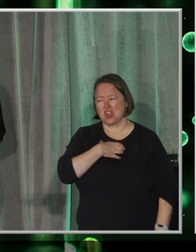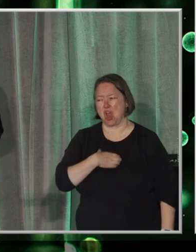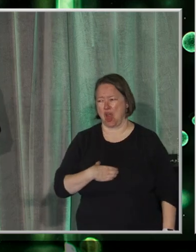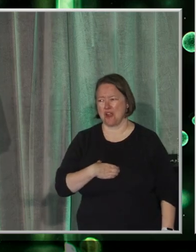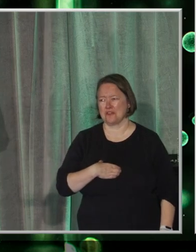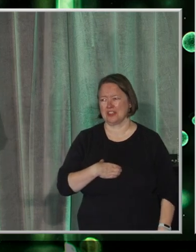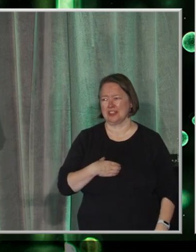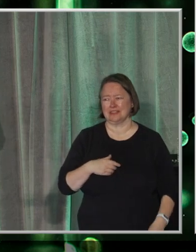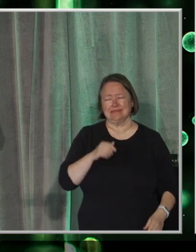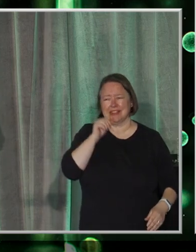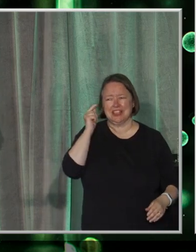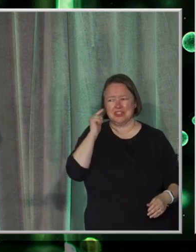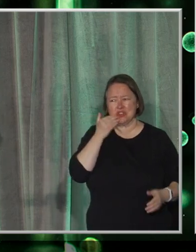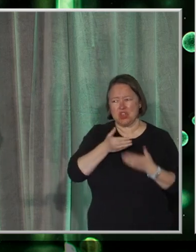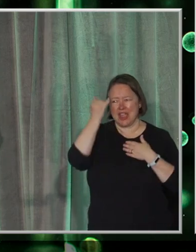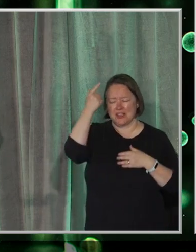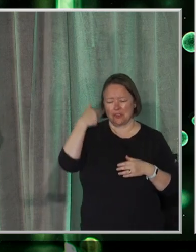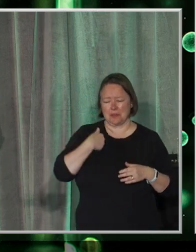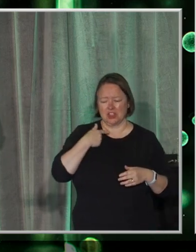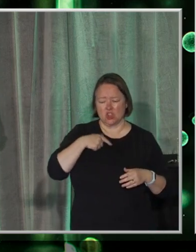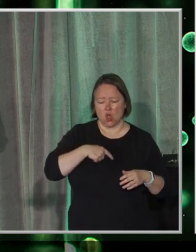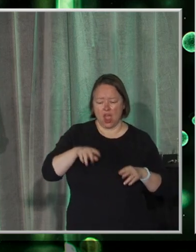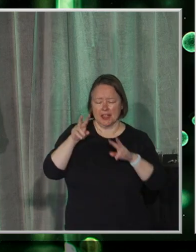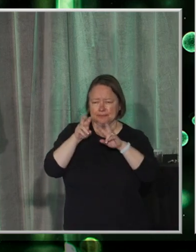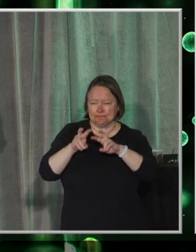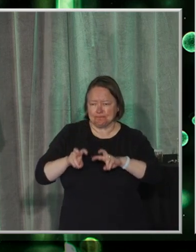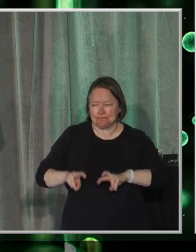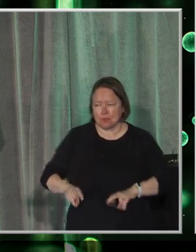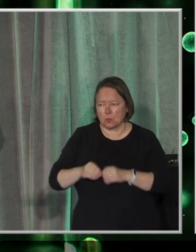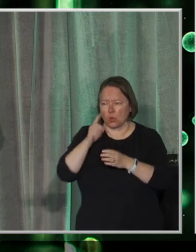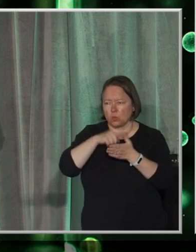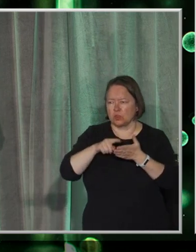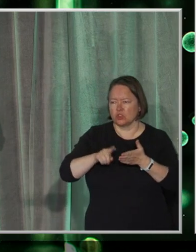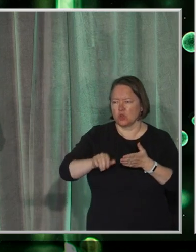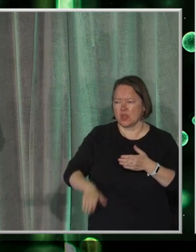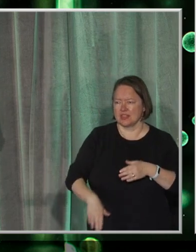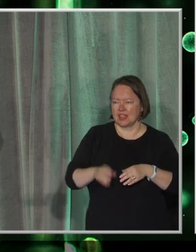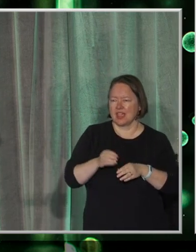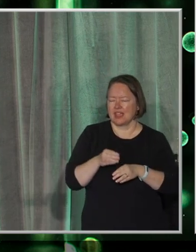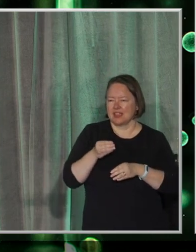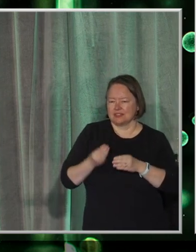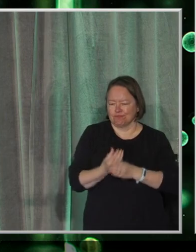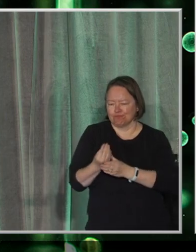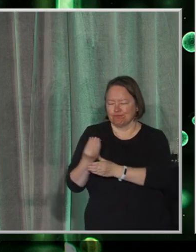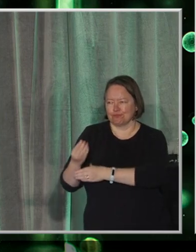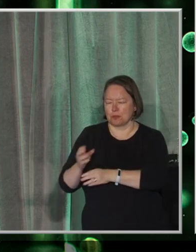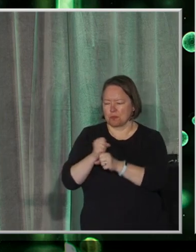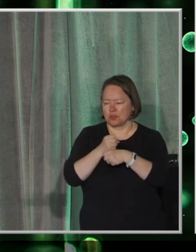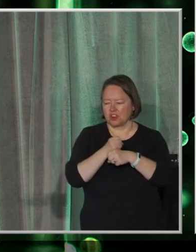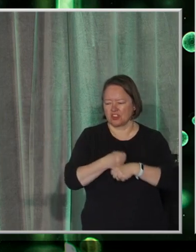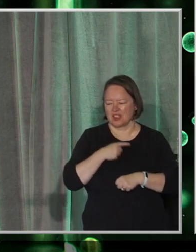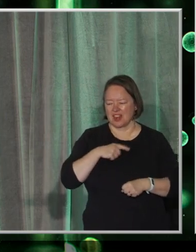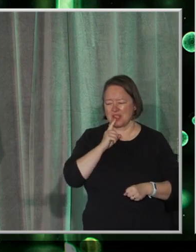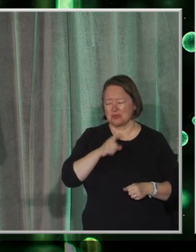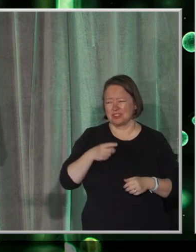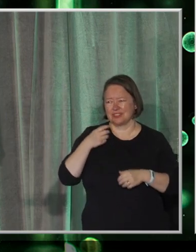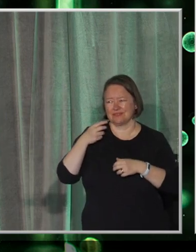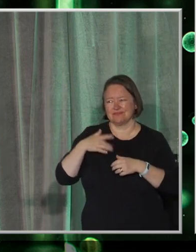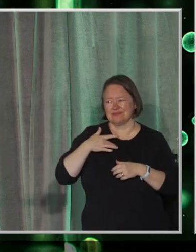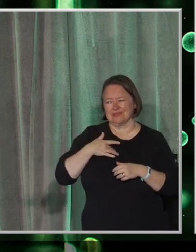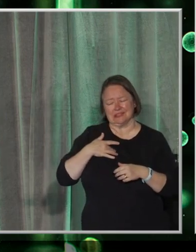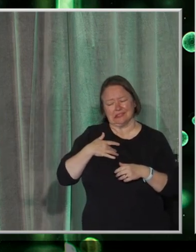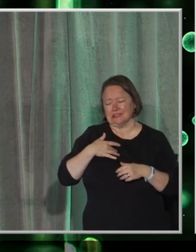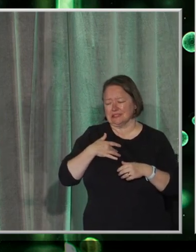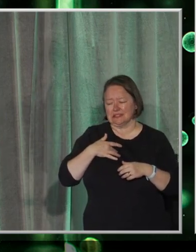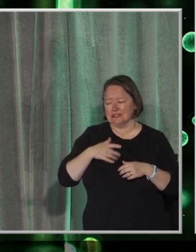surrounding communities. So I dig deeper and I did more research on this feed production, and the numbers I found, they were really troubling. According to the Food